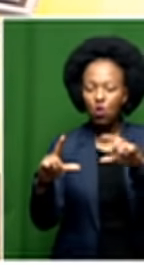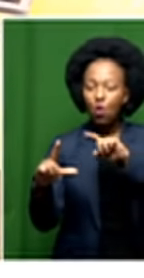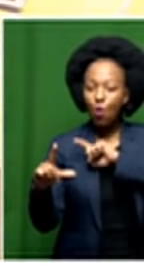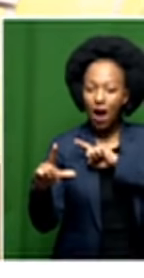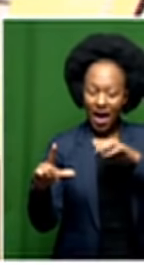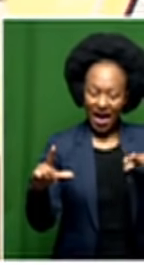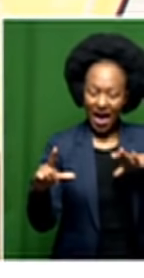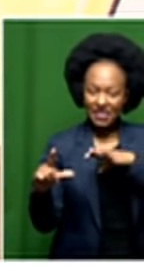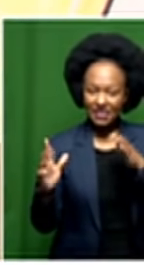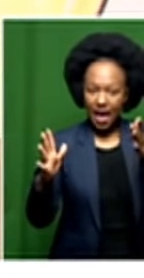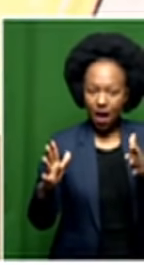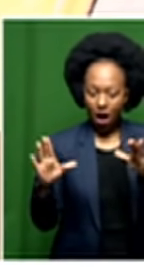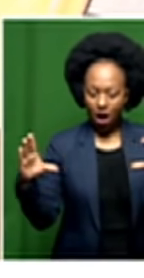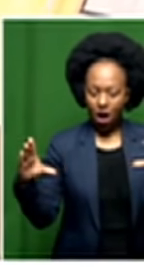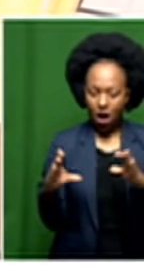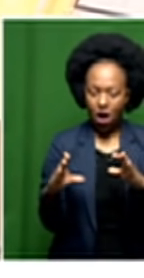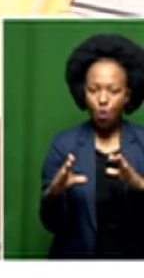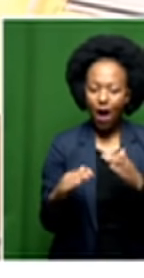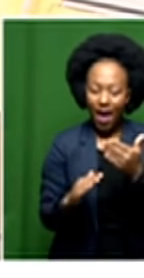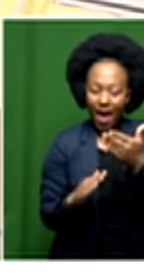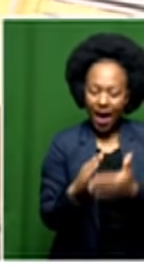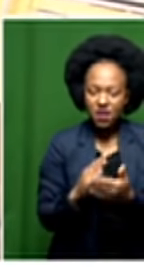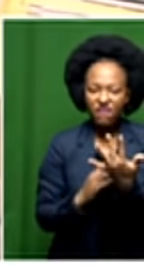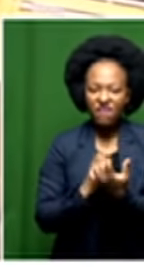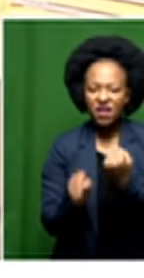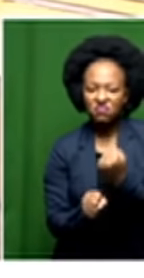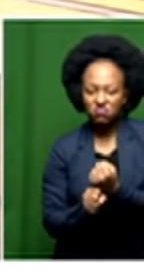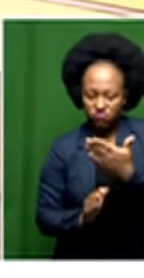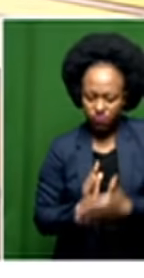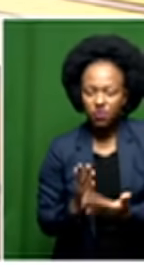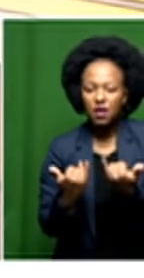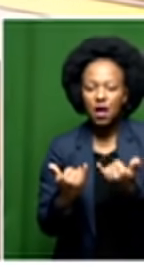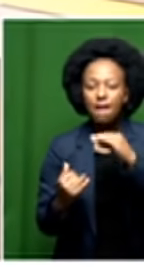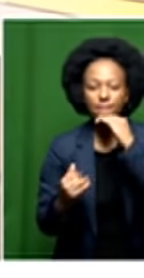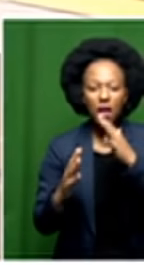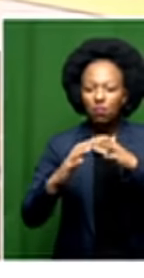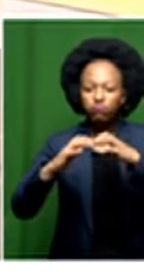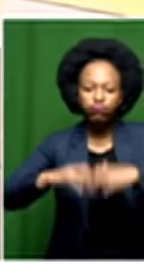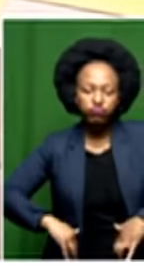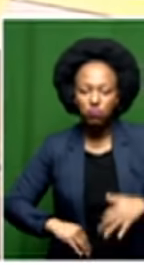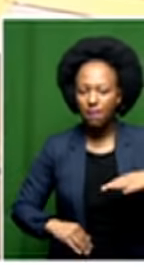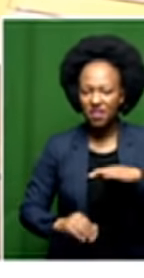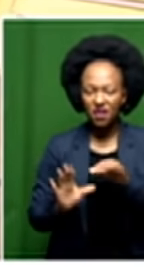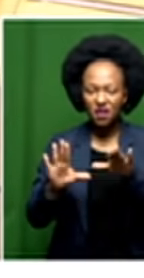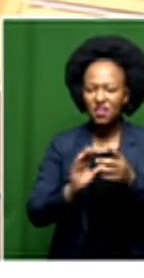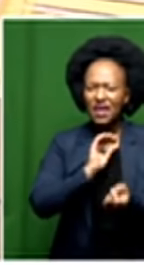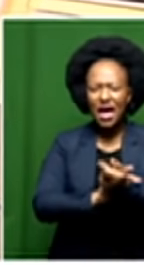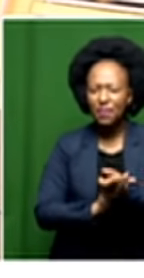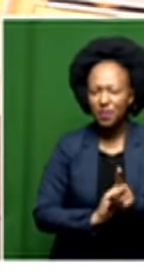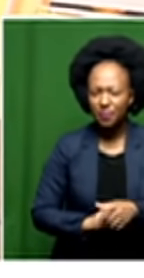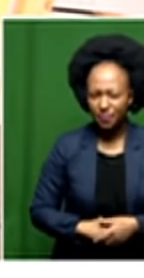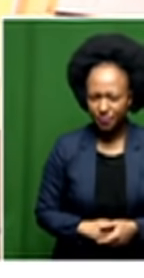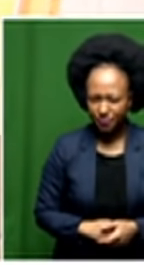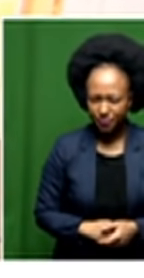councils, when their terms come to end, would have been dissolved in terms of the legislation. So what happens in that